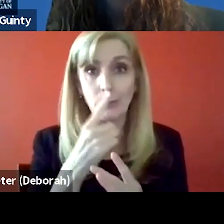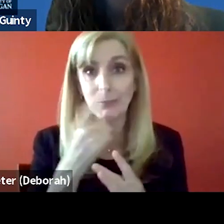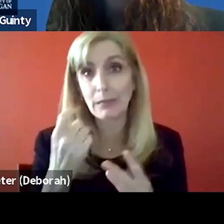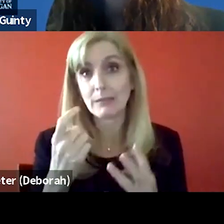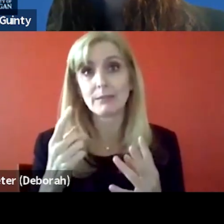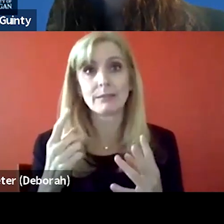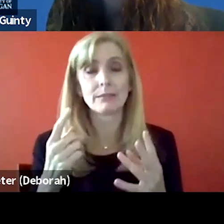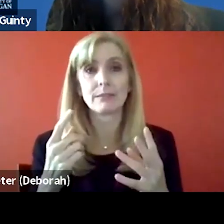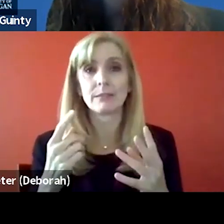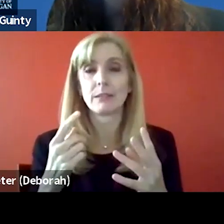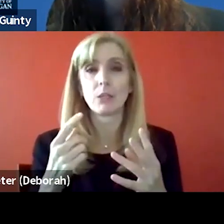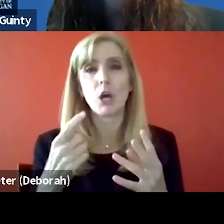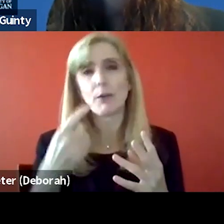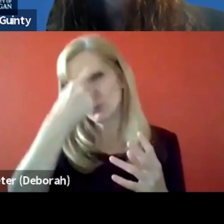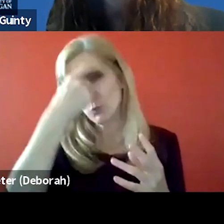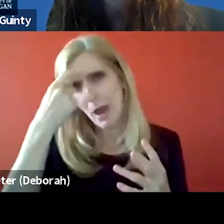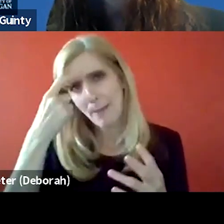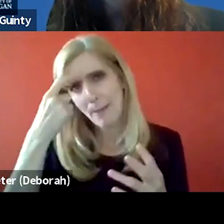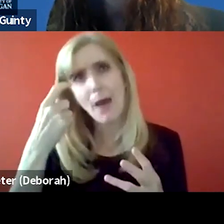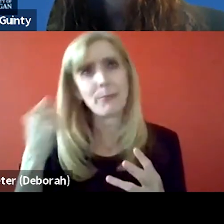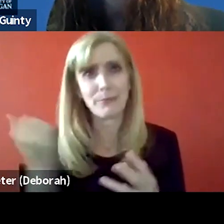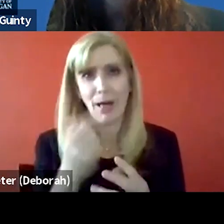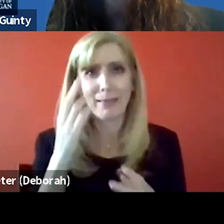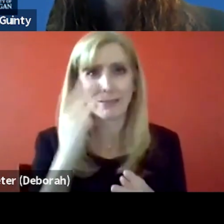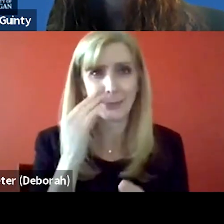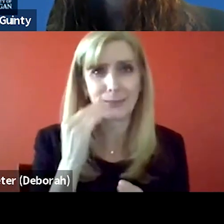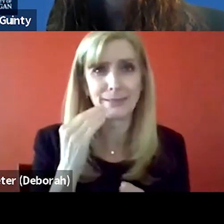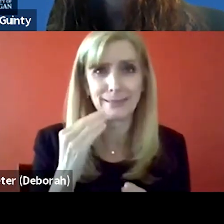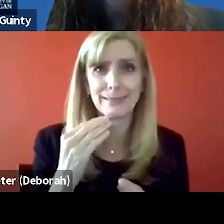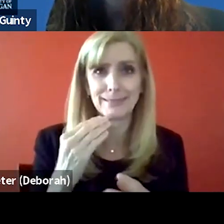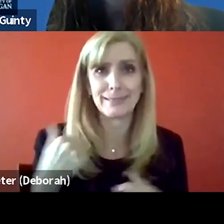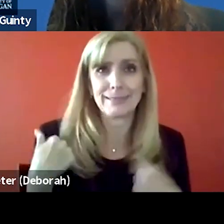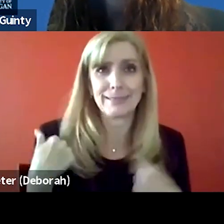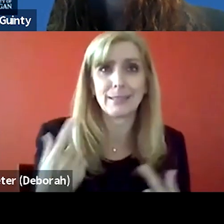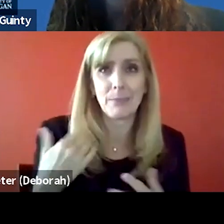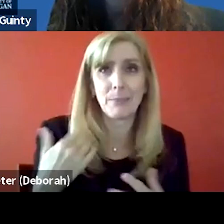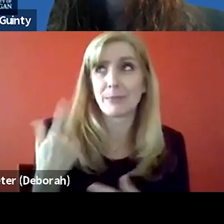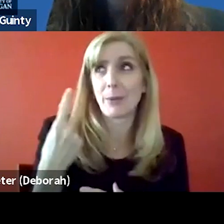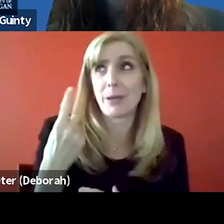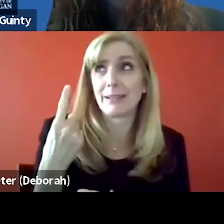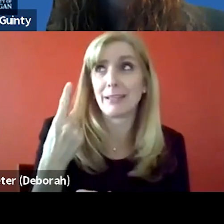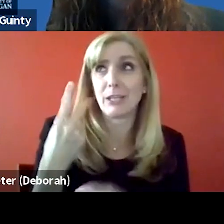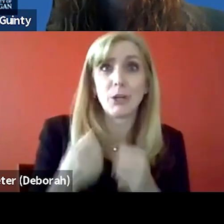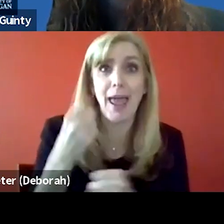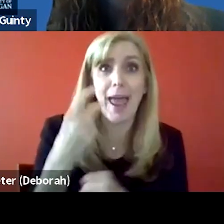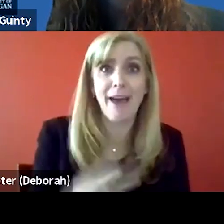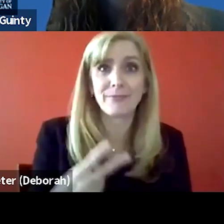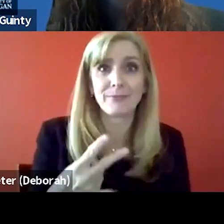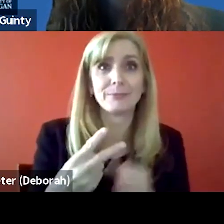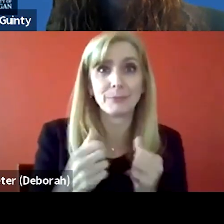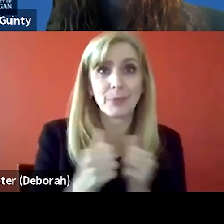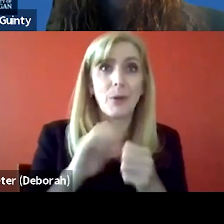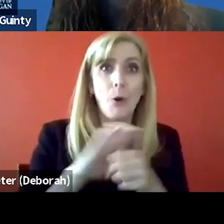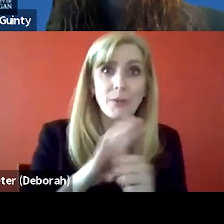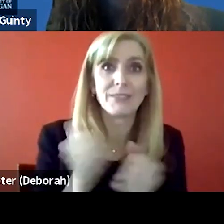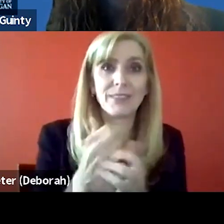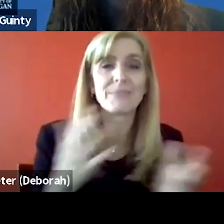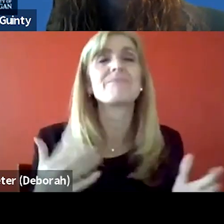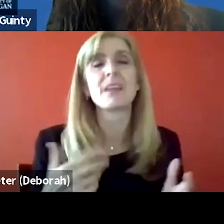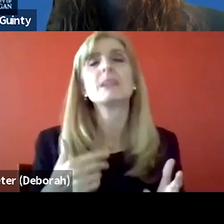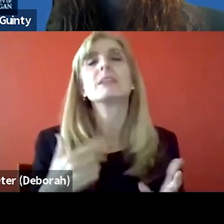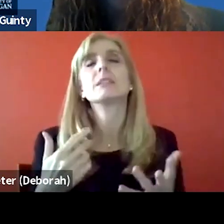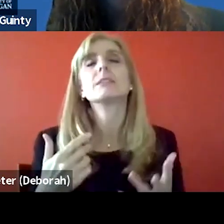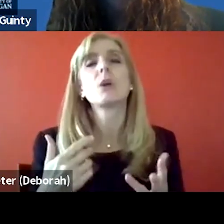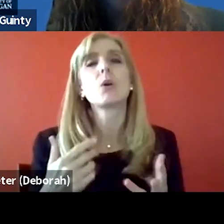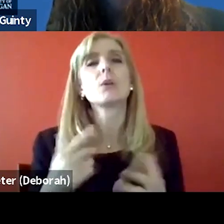the collective trauma we've all been going through for the past year and a half. So I would say, yeah, be mindful of the sensory needs that different